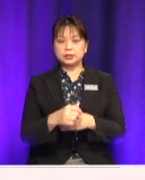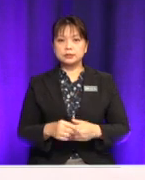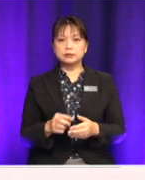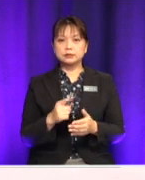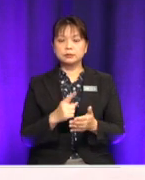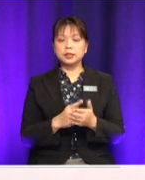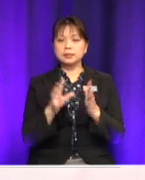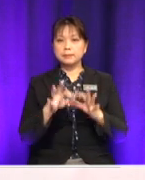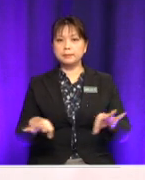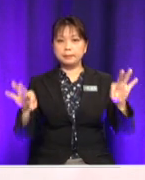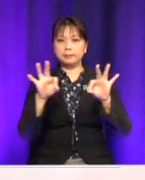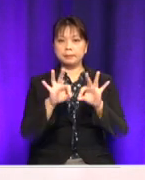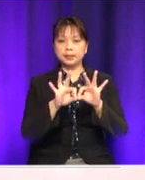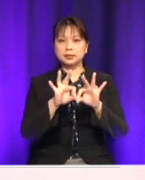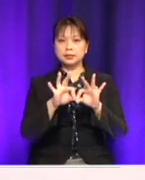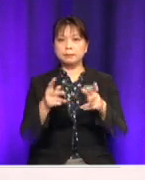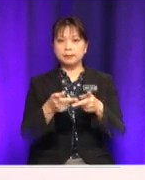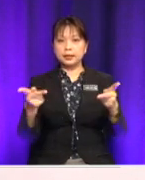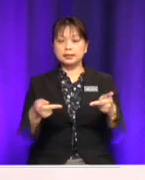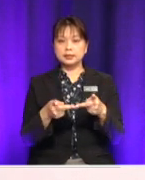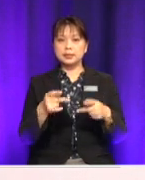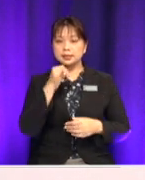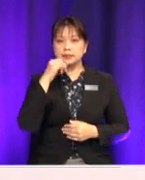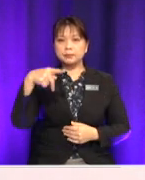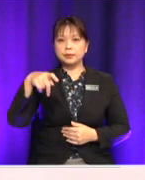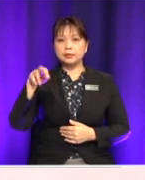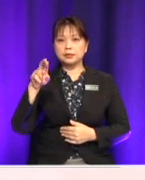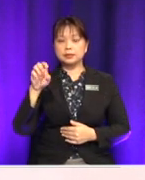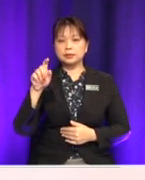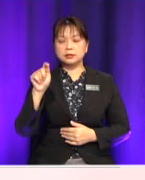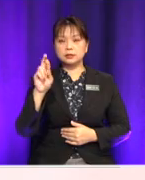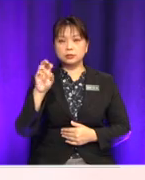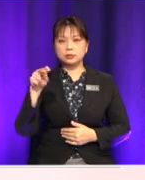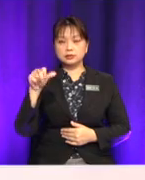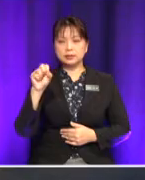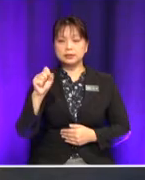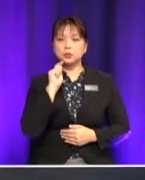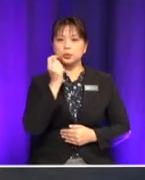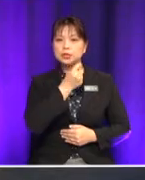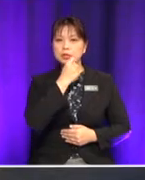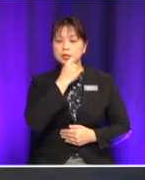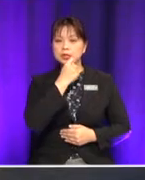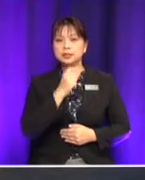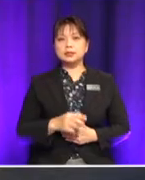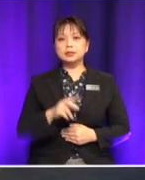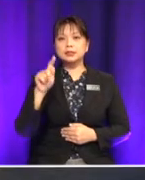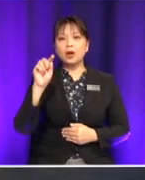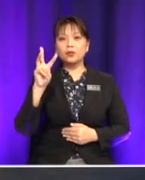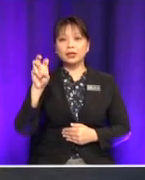tourist attractions in Malaysia is definitely the Petronas Twin Towers in Kuala Lumpur, the world's tallest twin